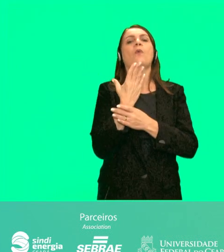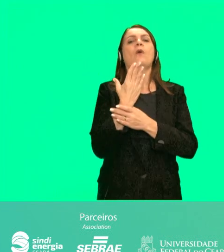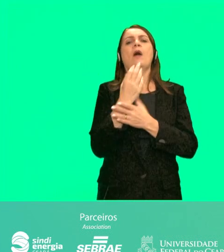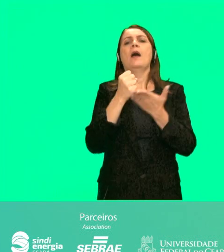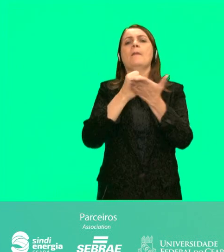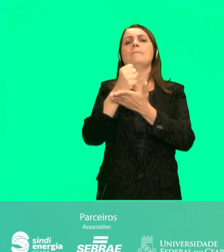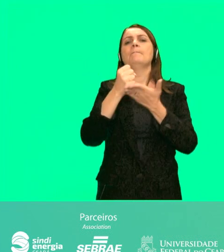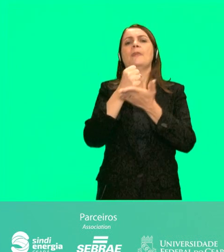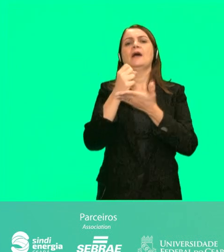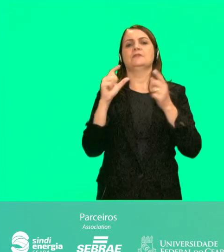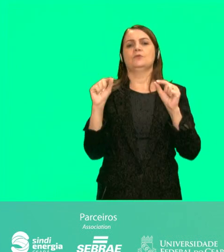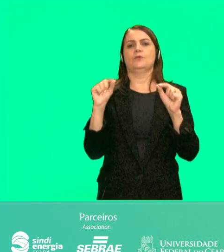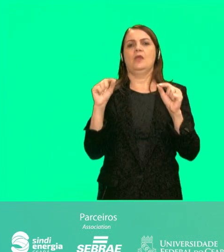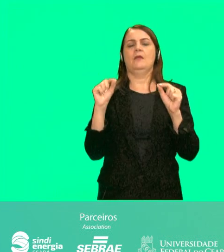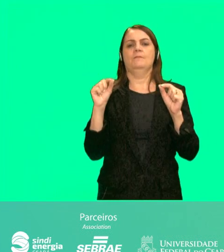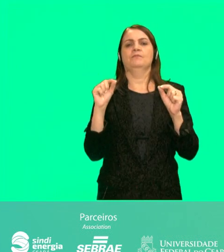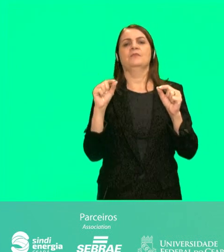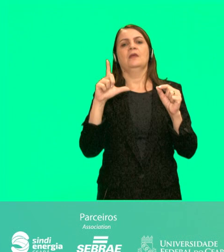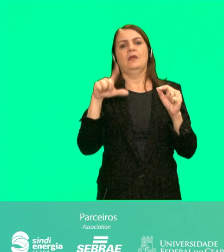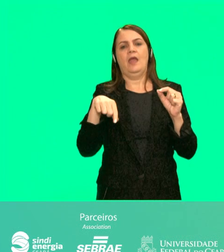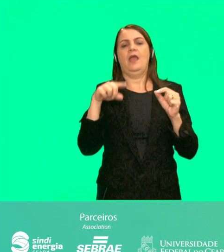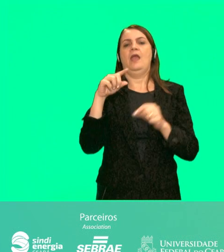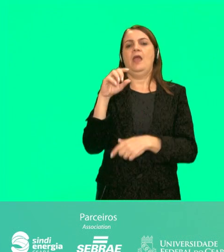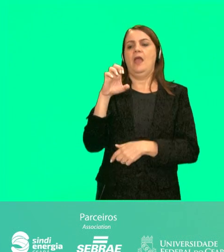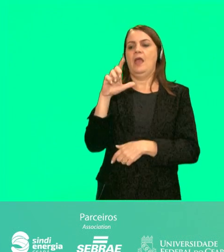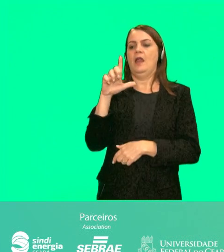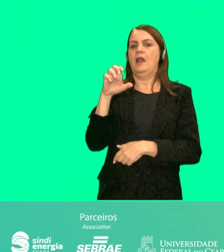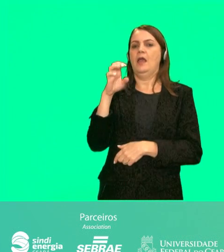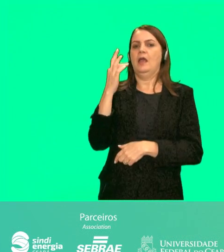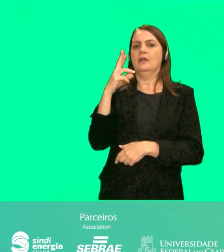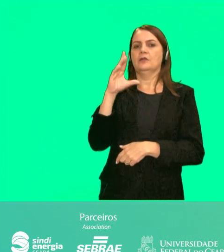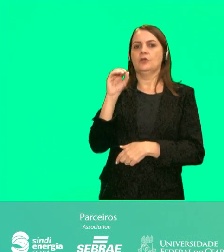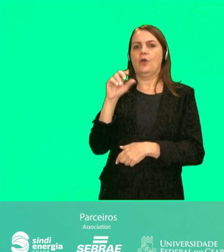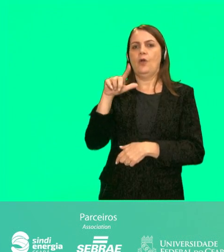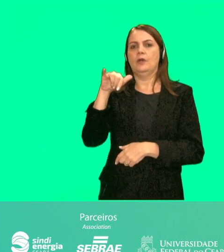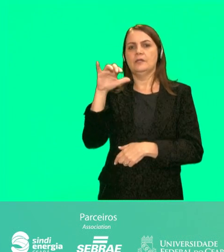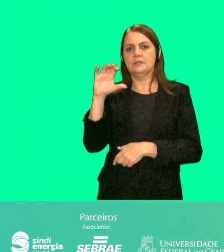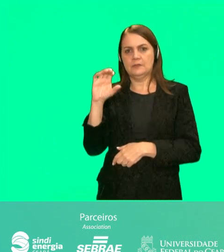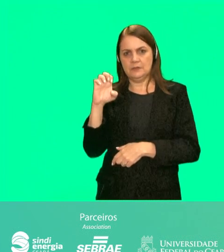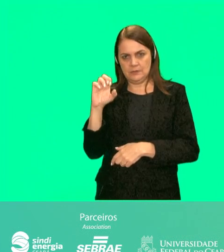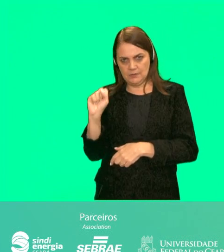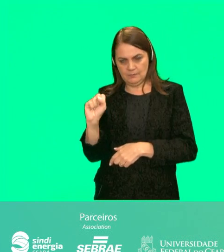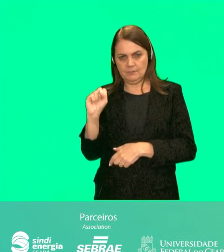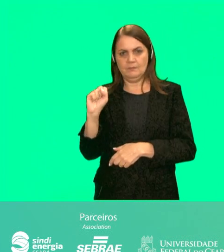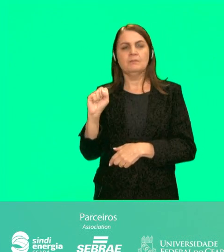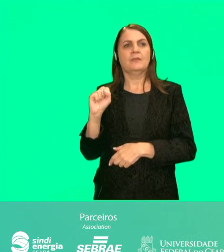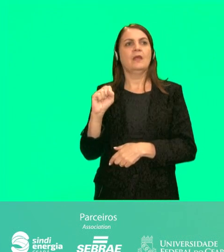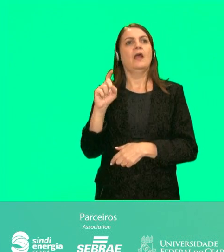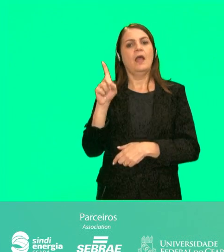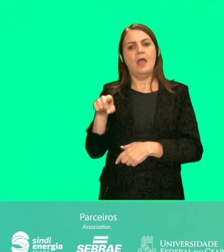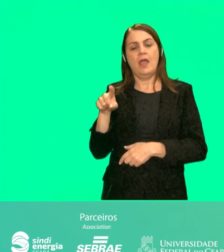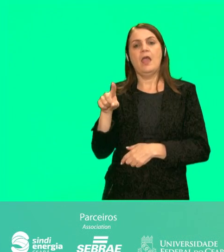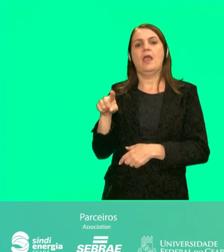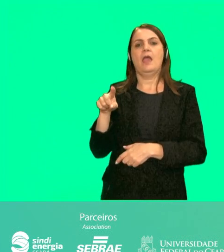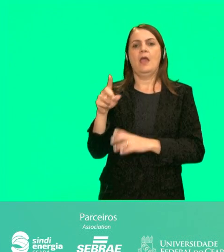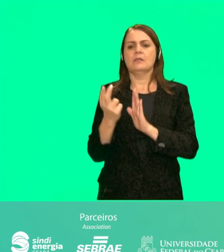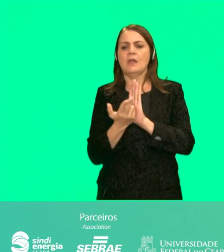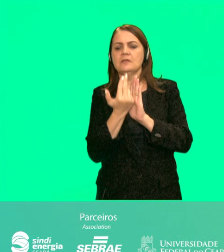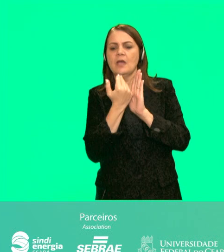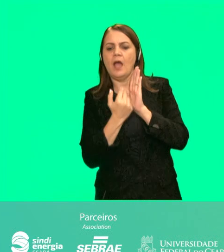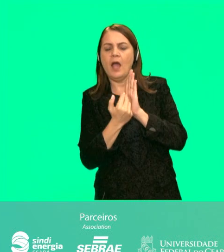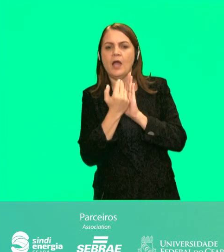in electrolysis, and our water electrolyzer, so the mechanical design is